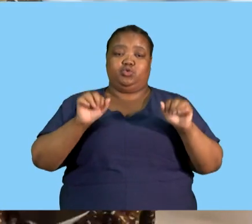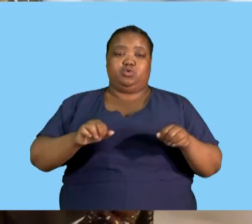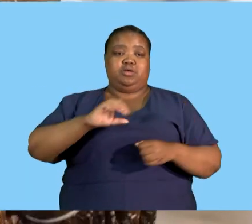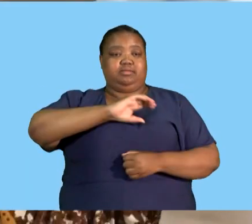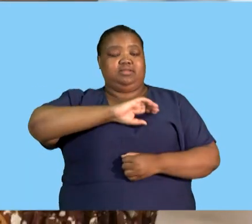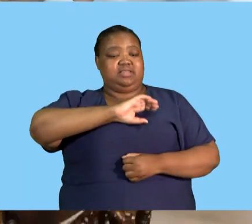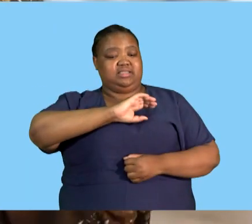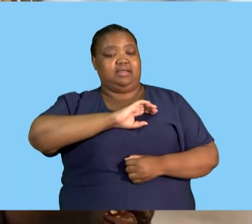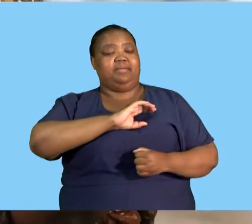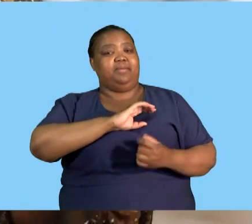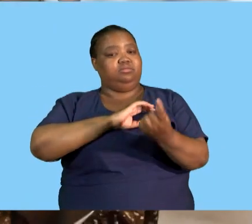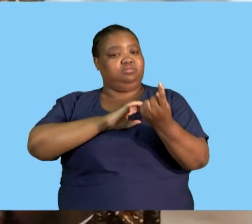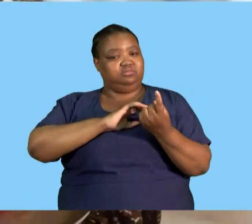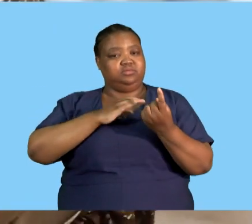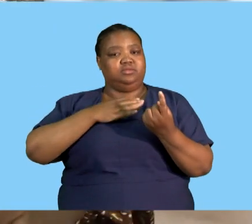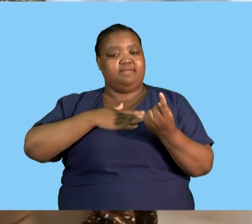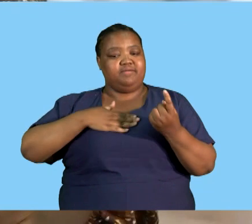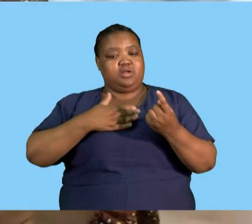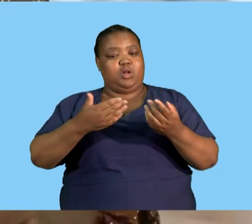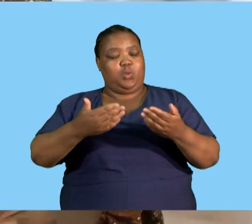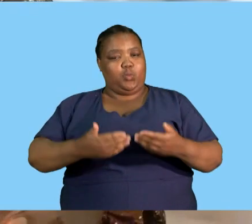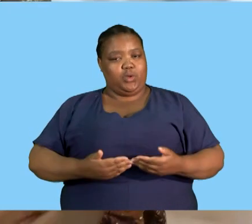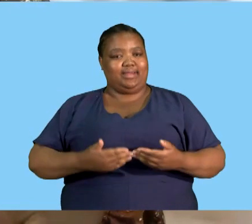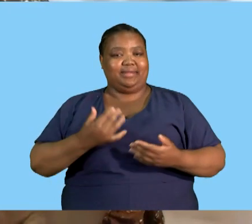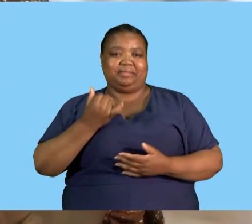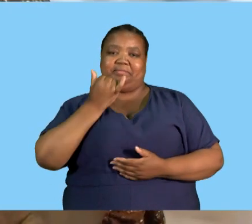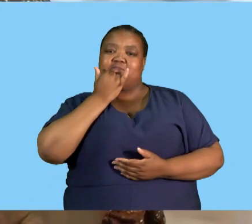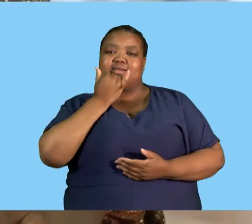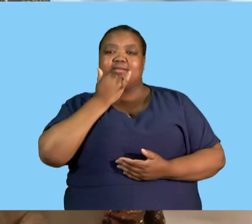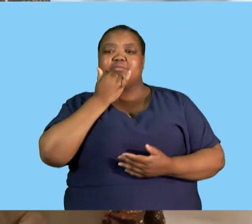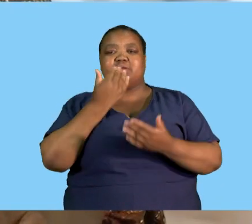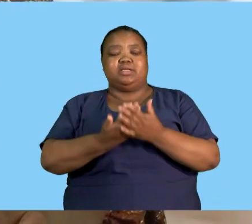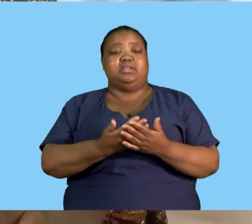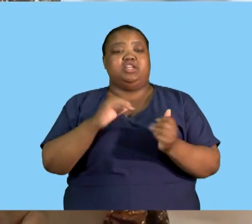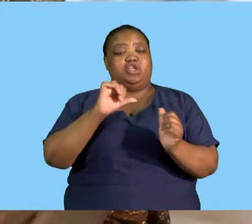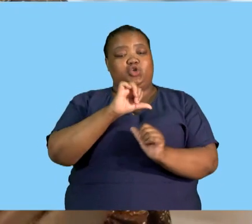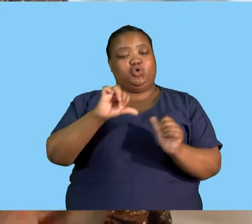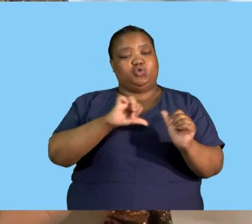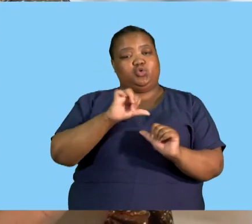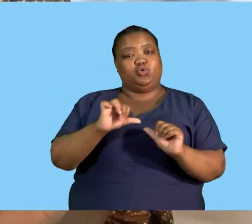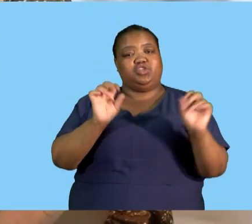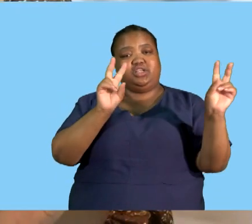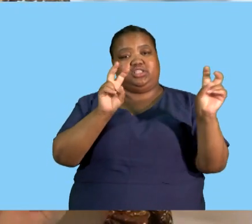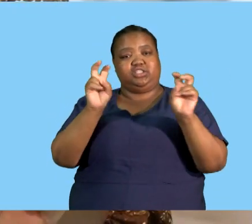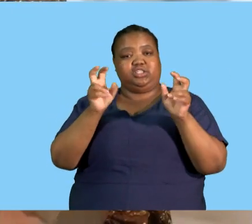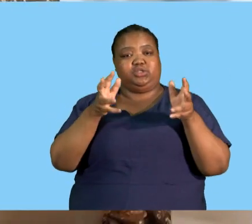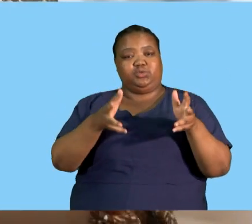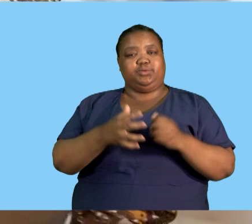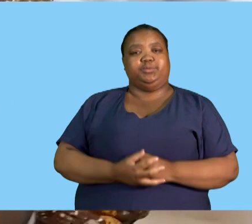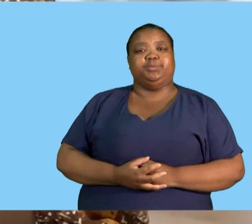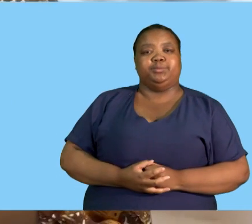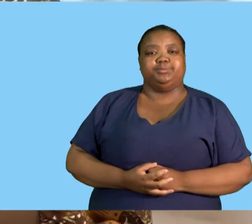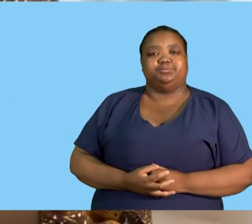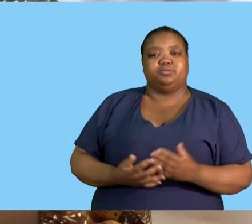customers to feel welcome and be happy. Right, so these are our social issues. Right, we then move on